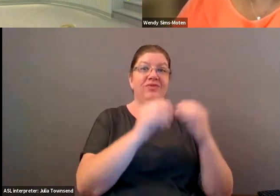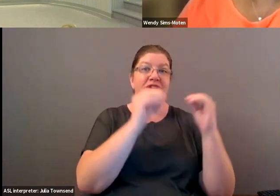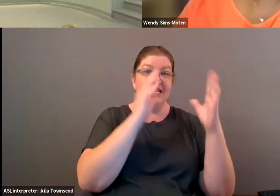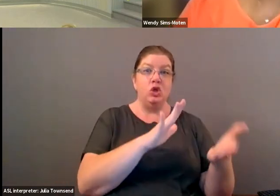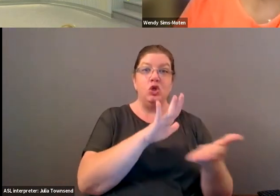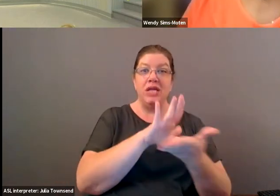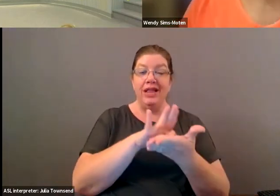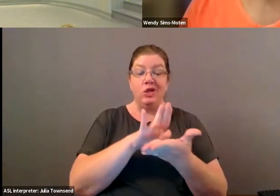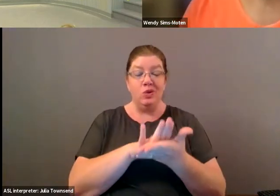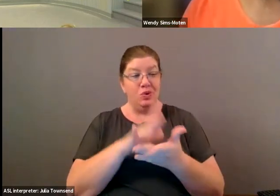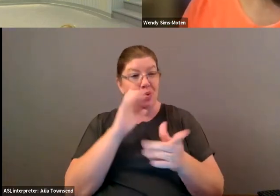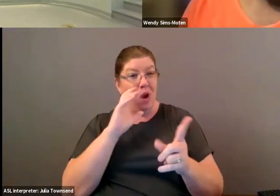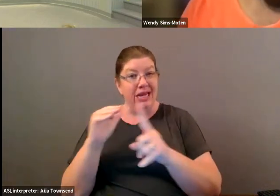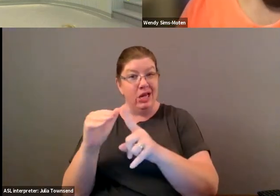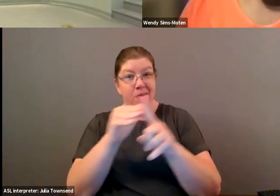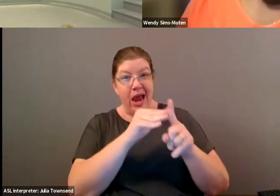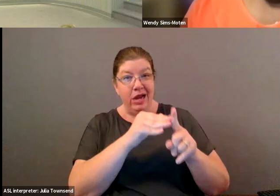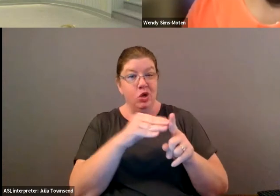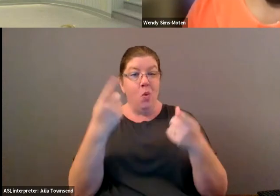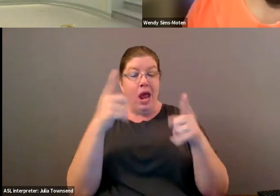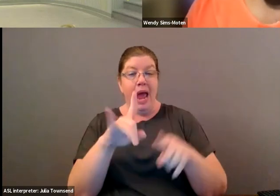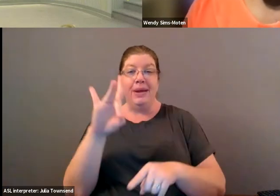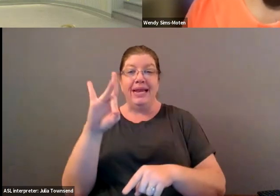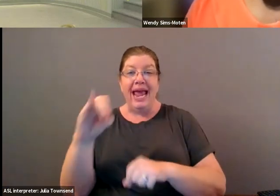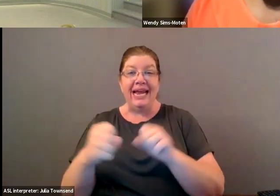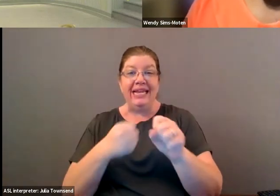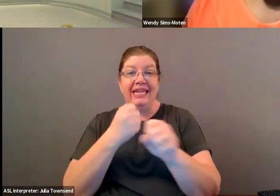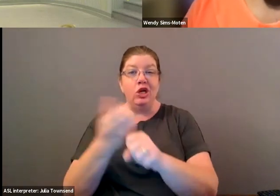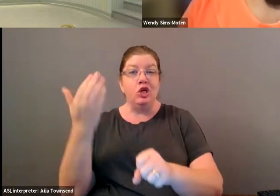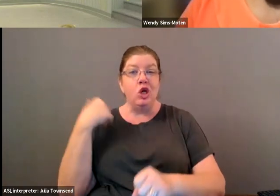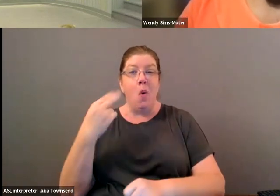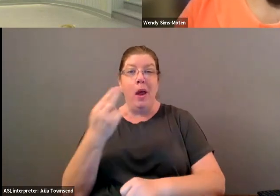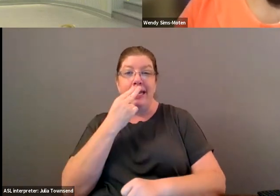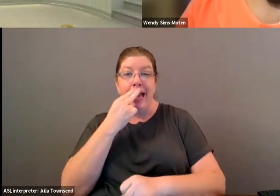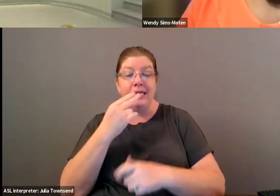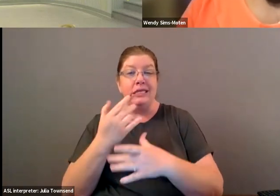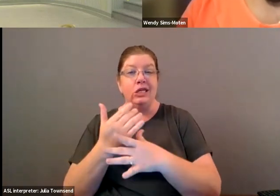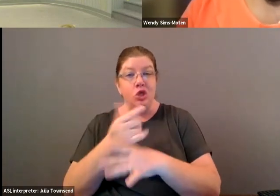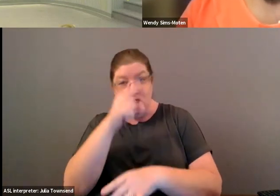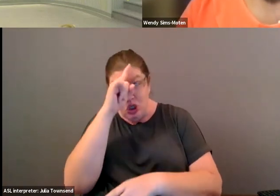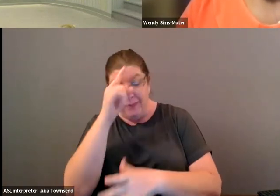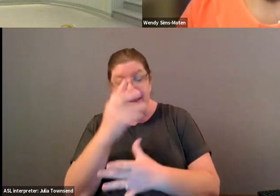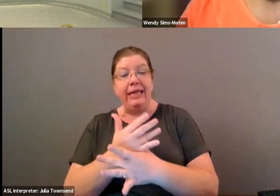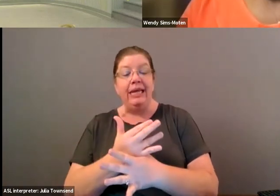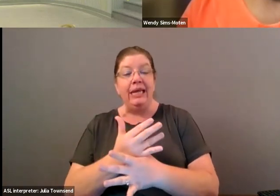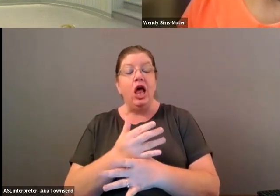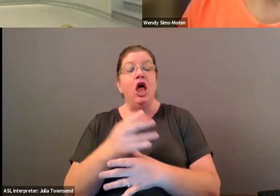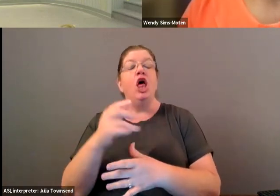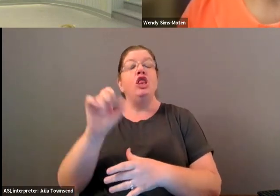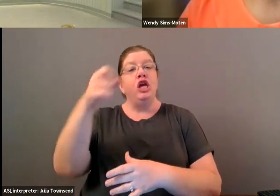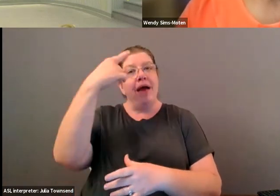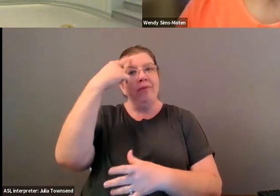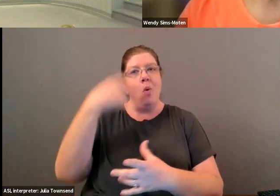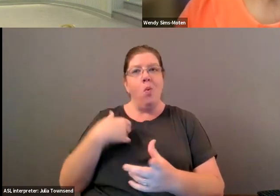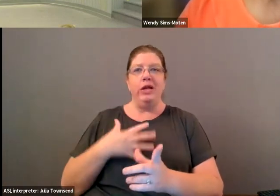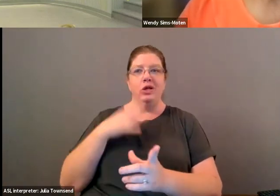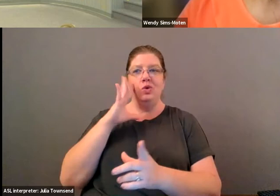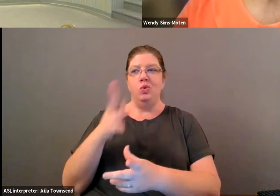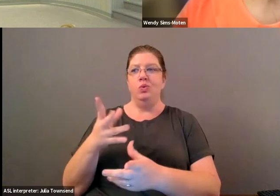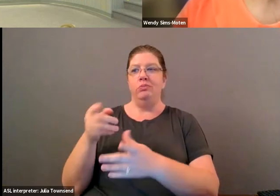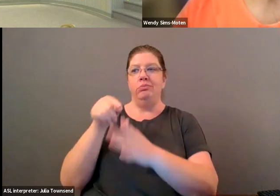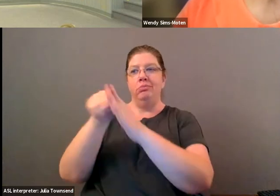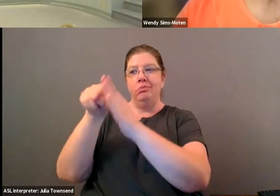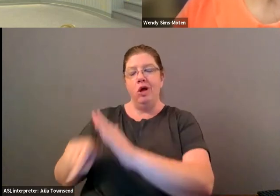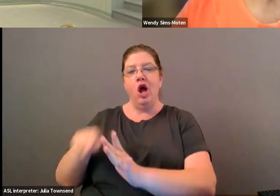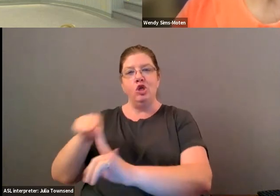the board about what happened 80 years ago in Nazi Germany? What happened was the government wanted to exterminate a certain group of people and